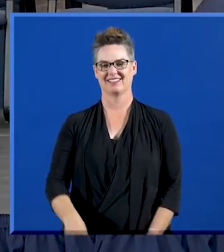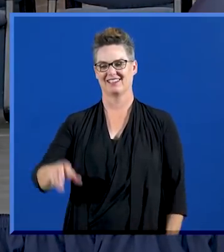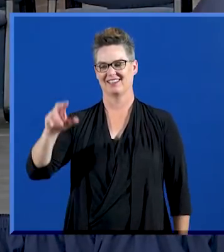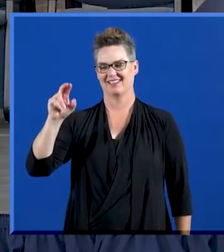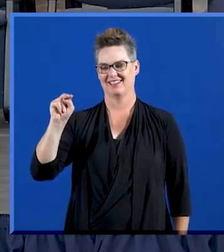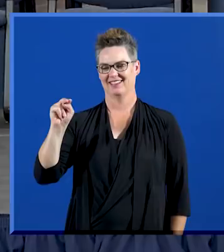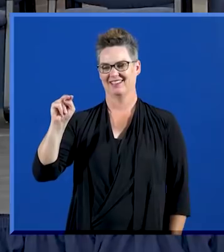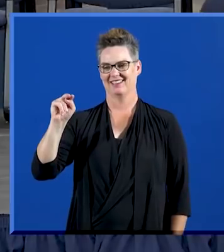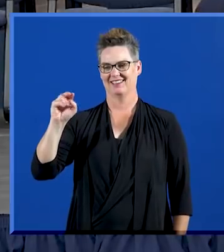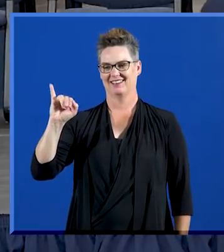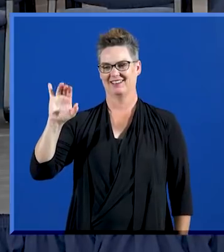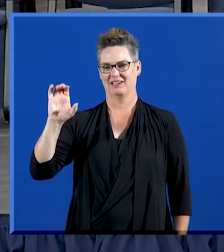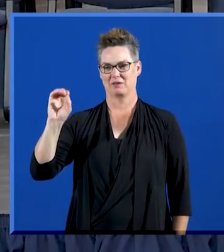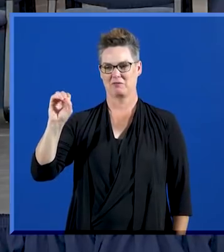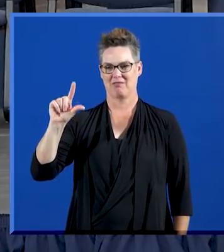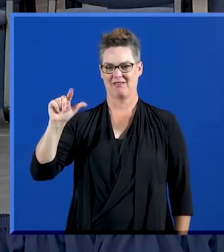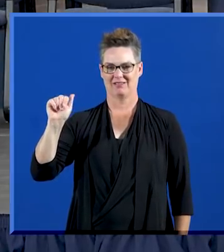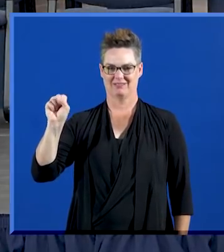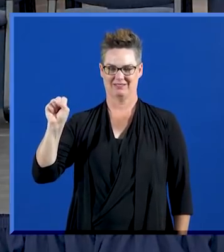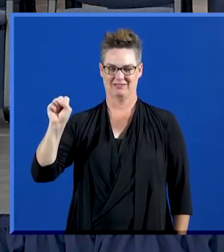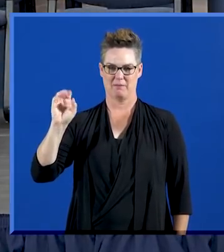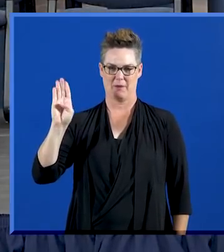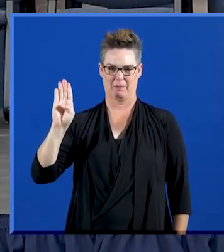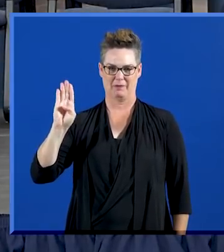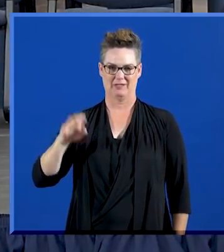Nicholas Barber.